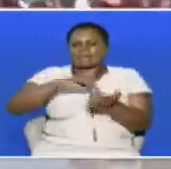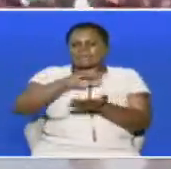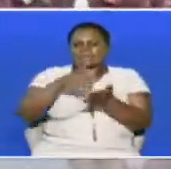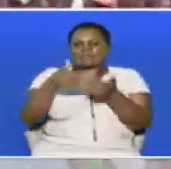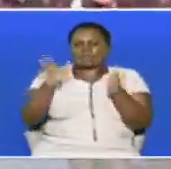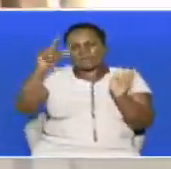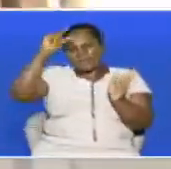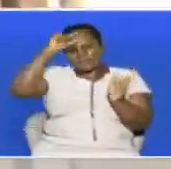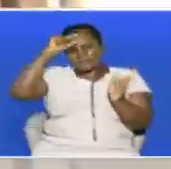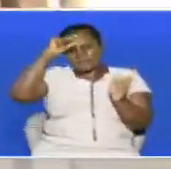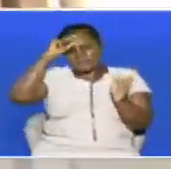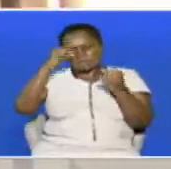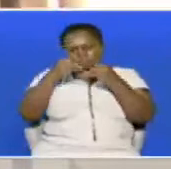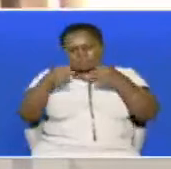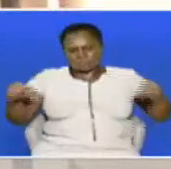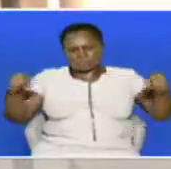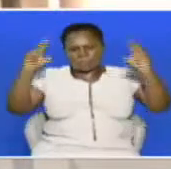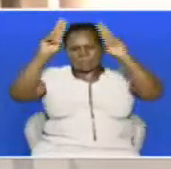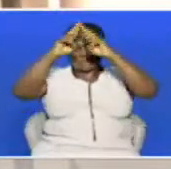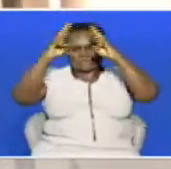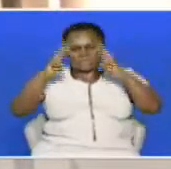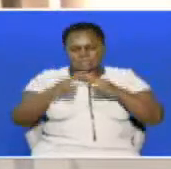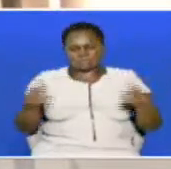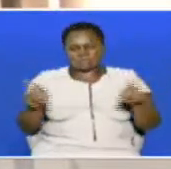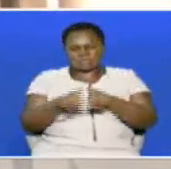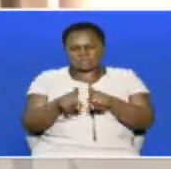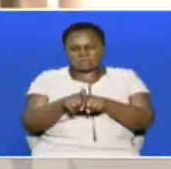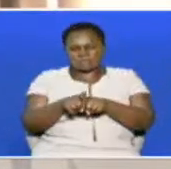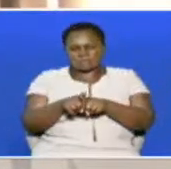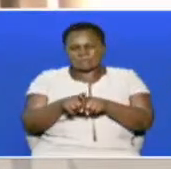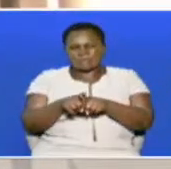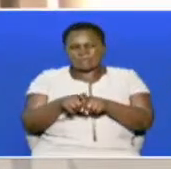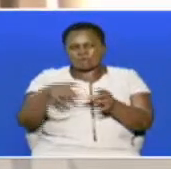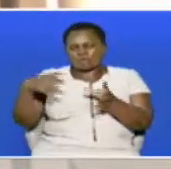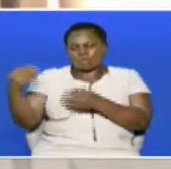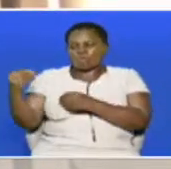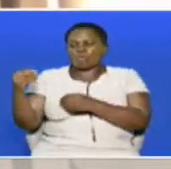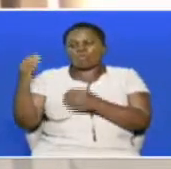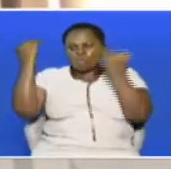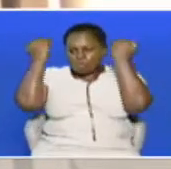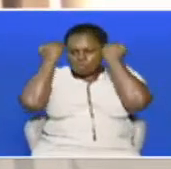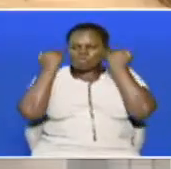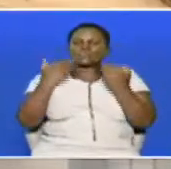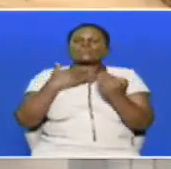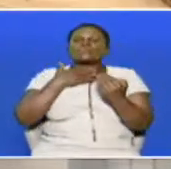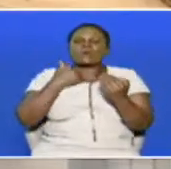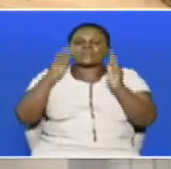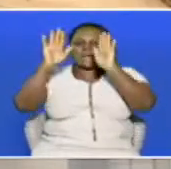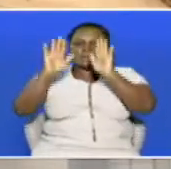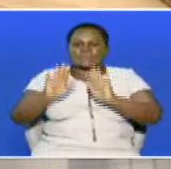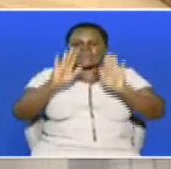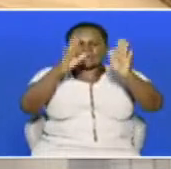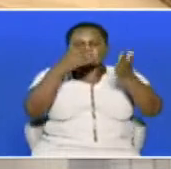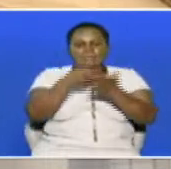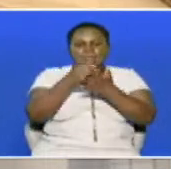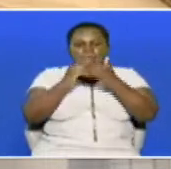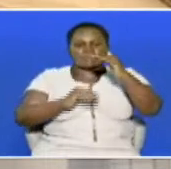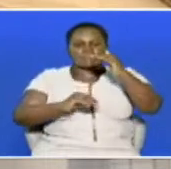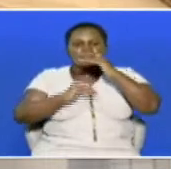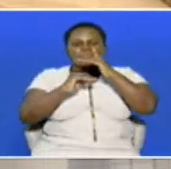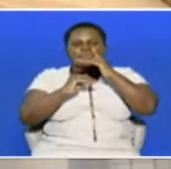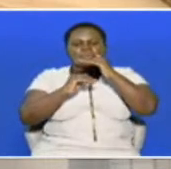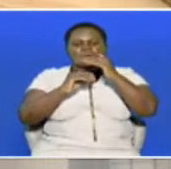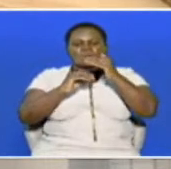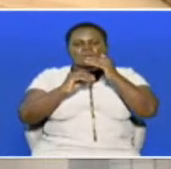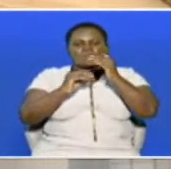Open Governance, Transparency International, and Philip Nyakundi to move to court, seeking to have the campaign funding limits